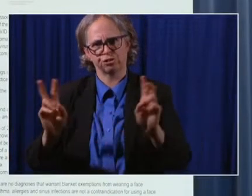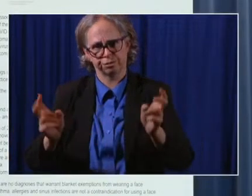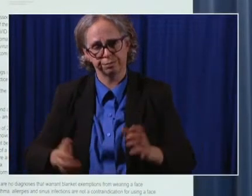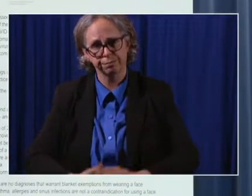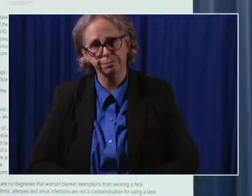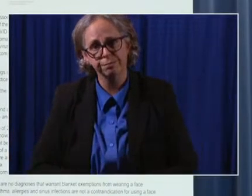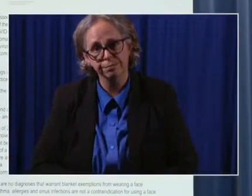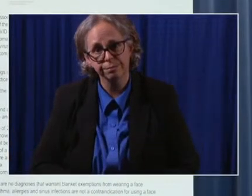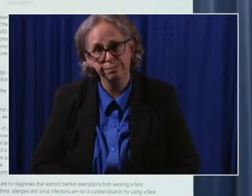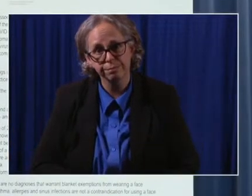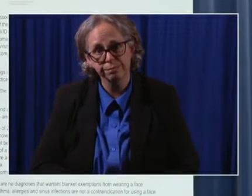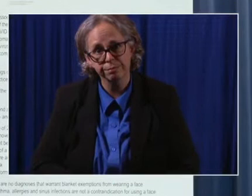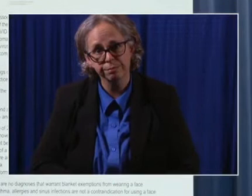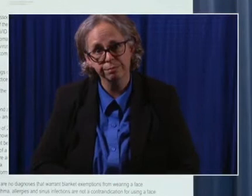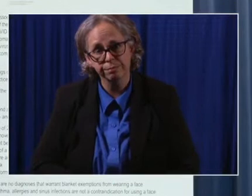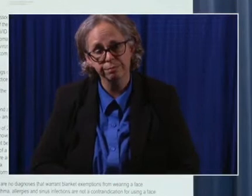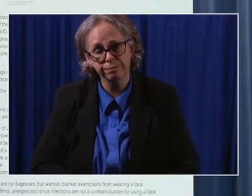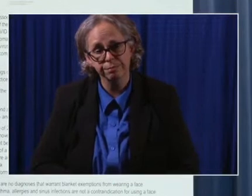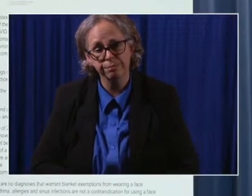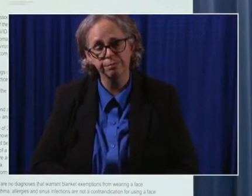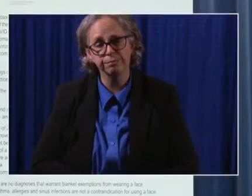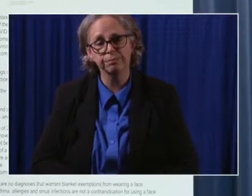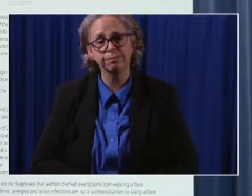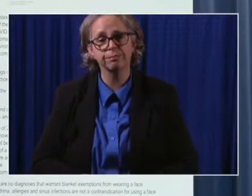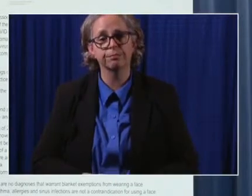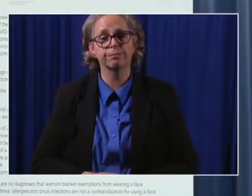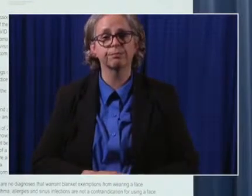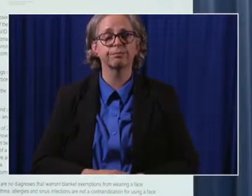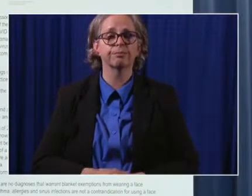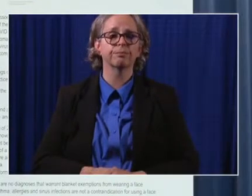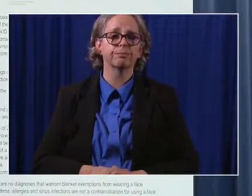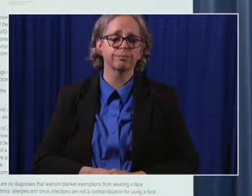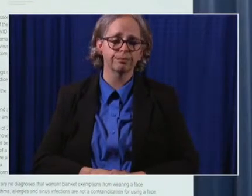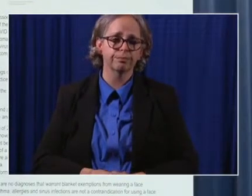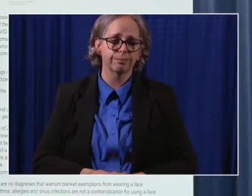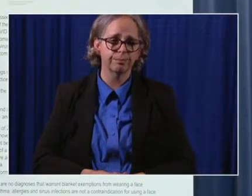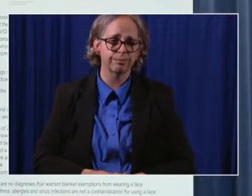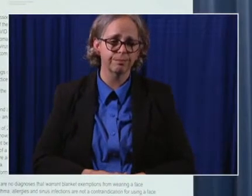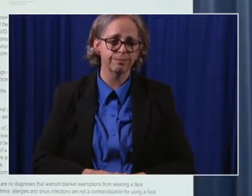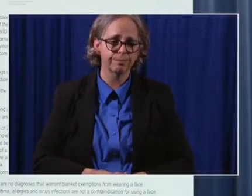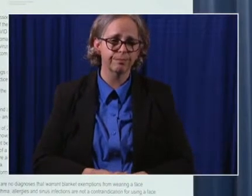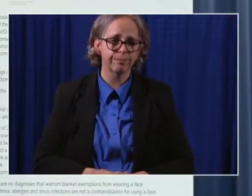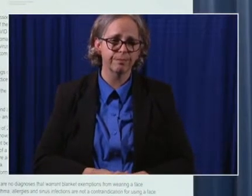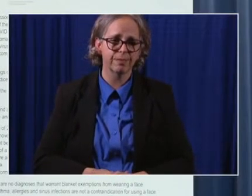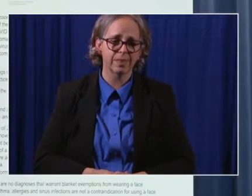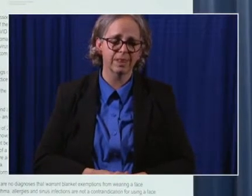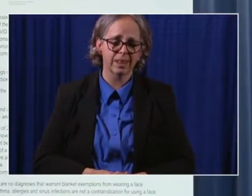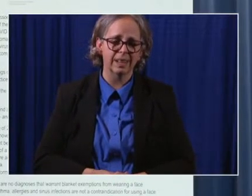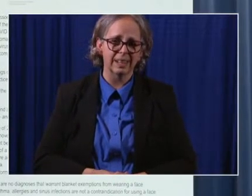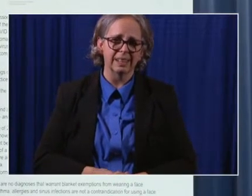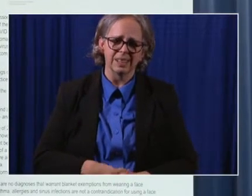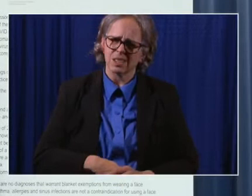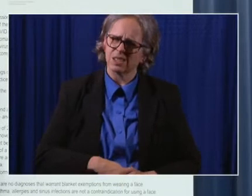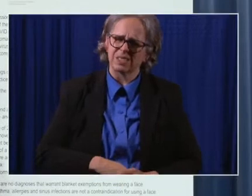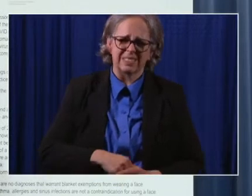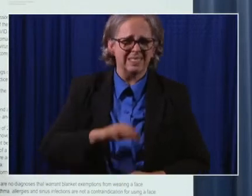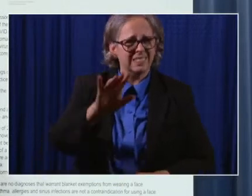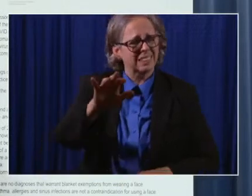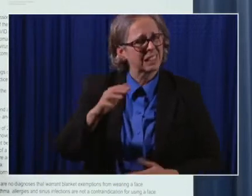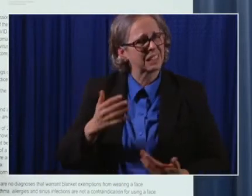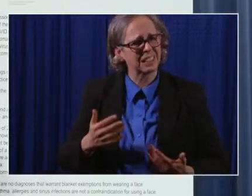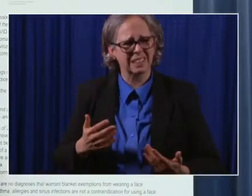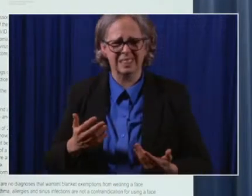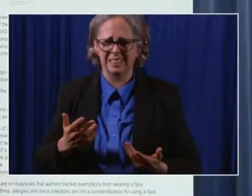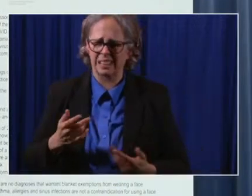this. We are continuing to have a spread problem of the virus because of informal gatherings